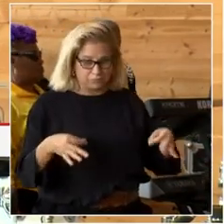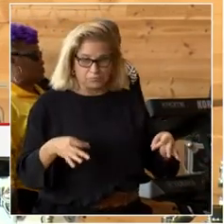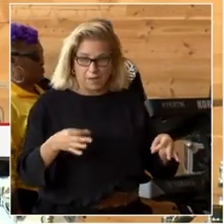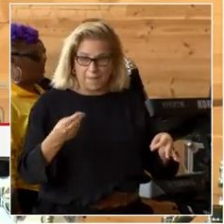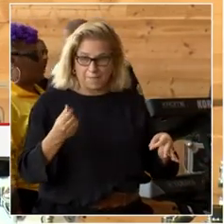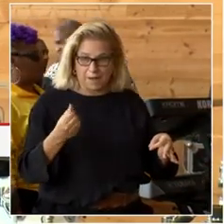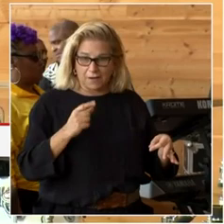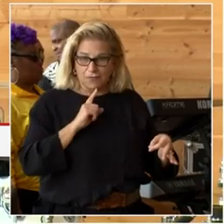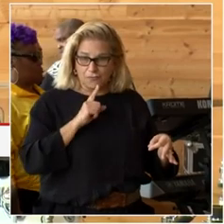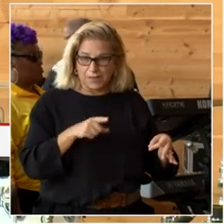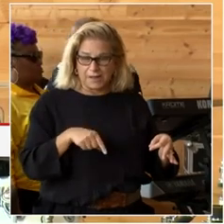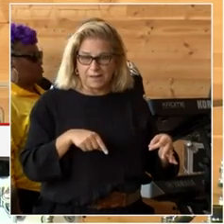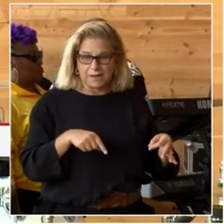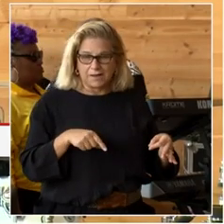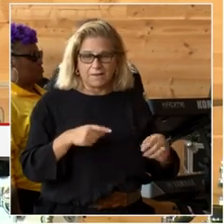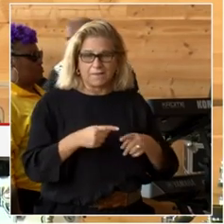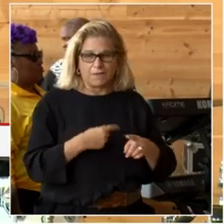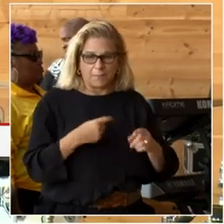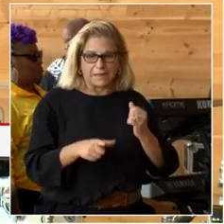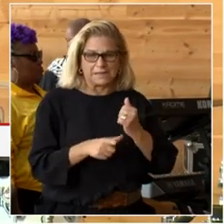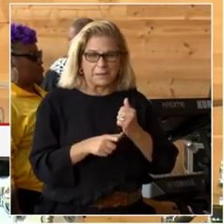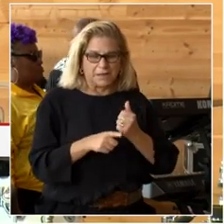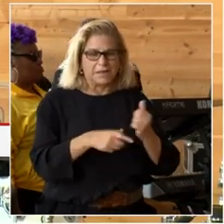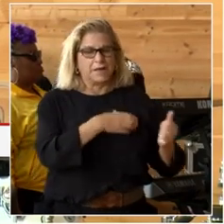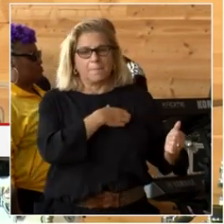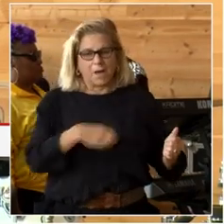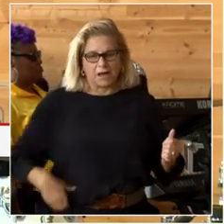Planning and Economic Development. They invested